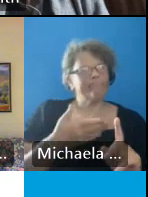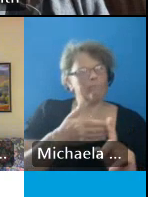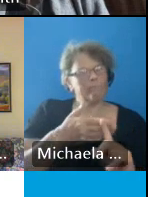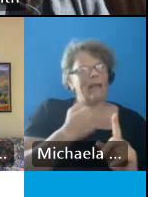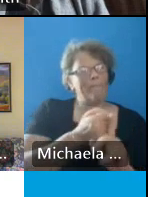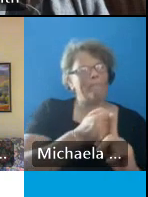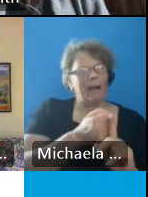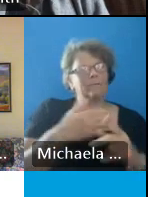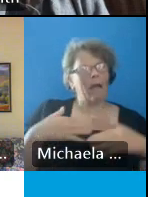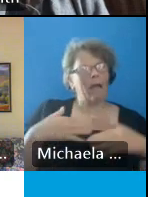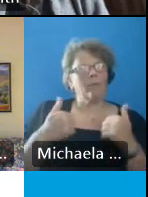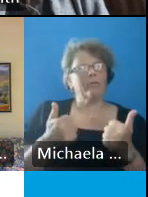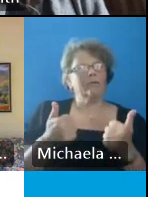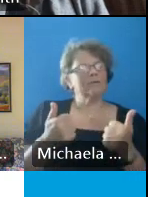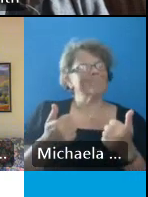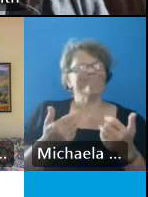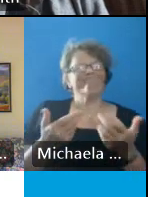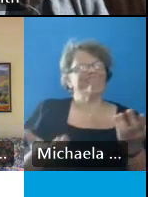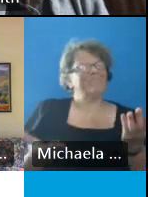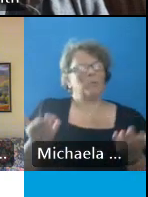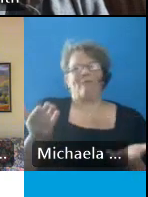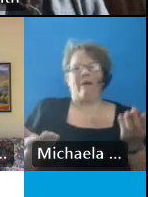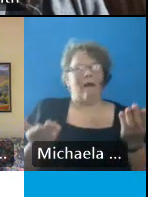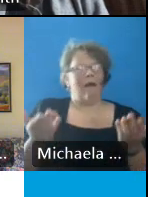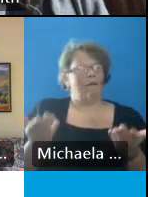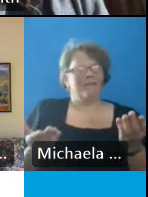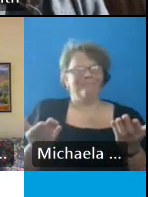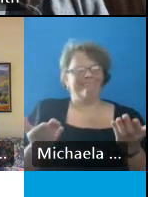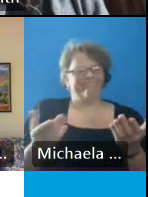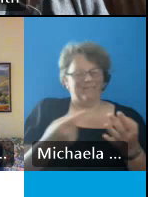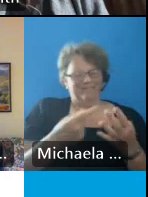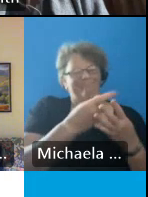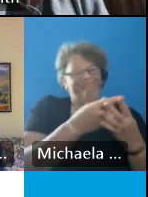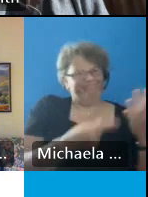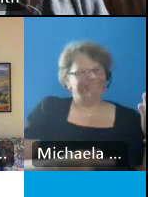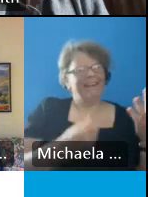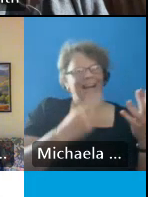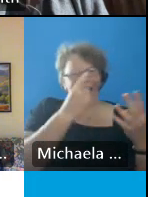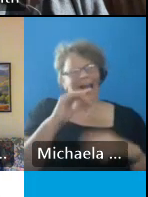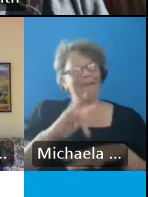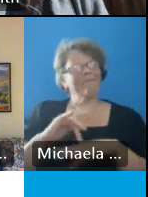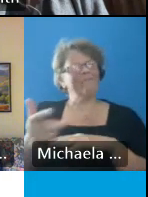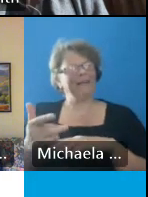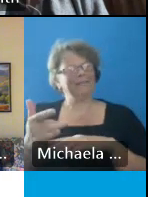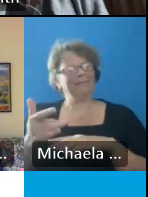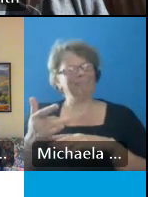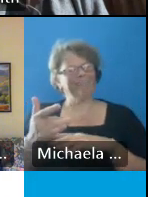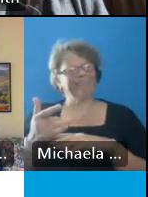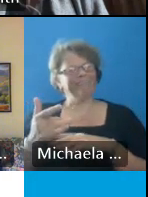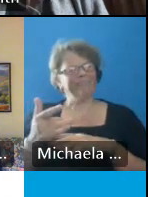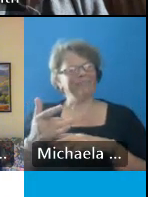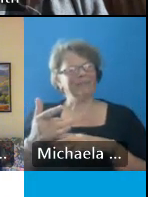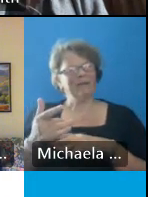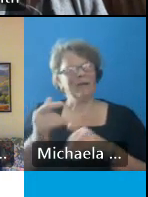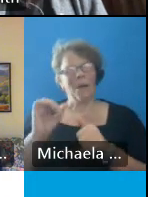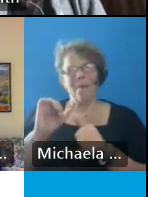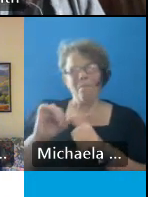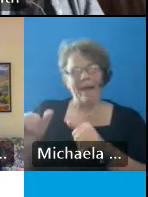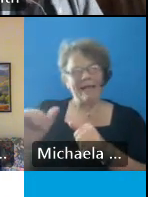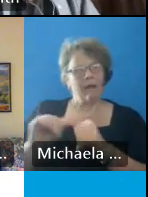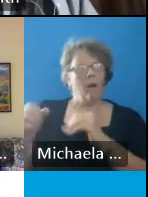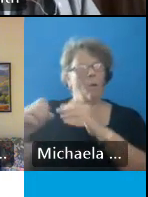obviously that's not fair, is it, that those sorts of factors then can result in either better or